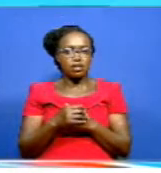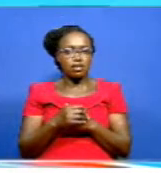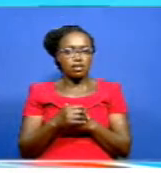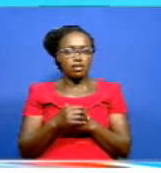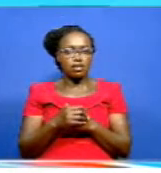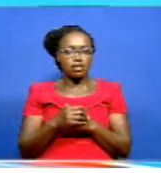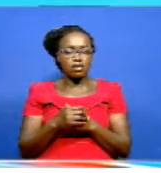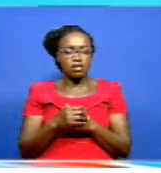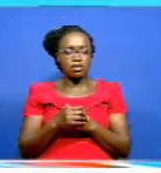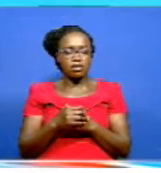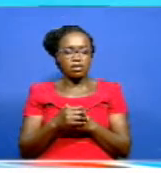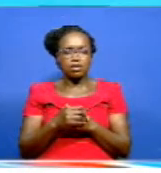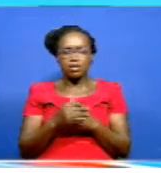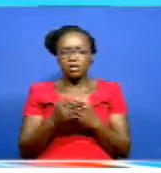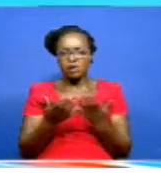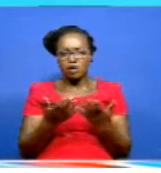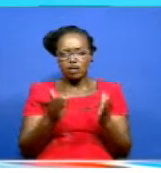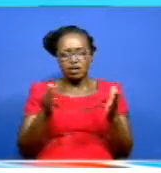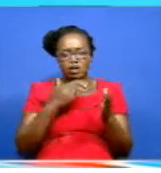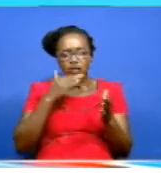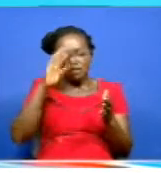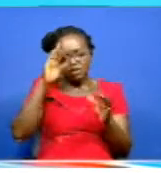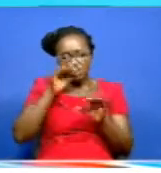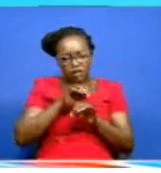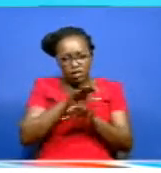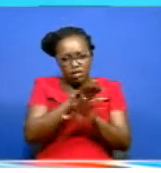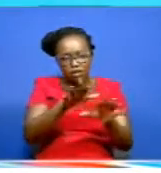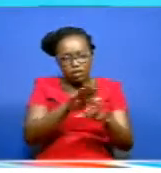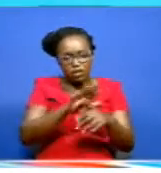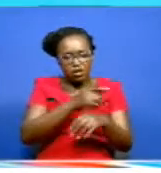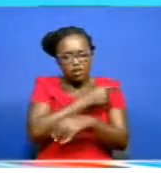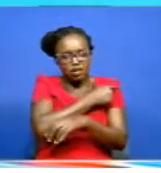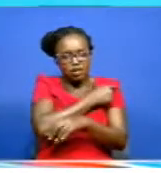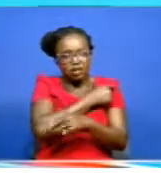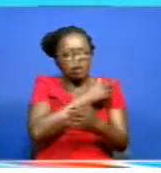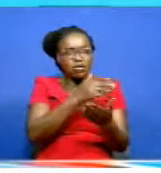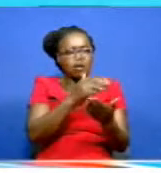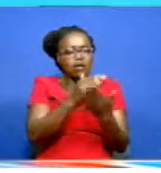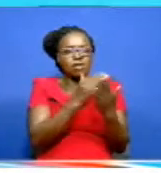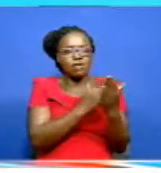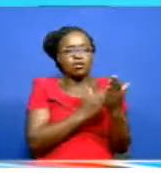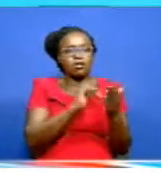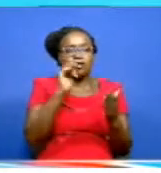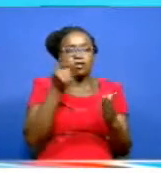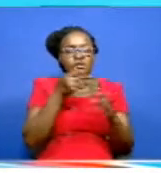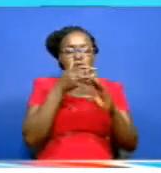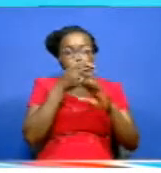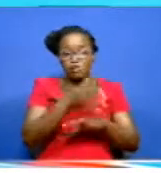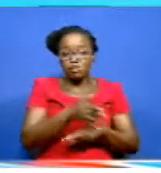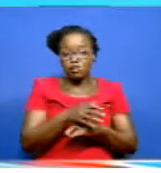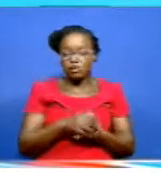a big blow to actually the penetration of the vaccination program in Kenya and of course in the world?